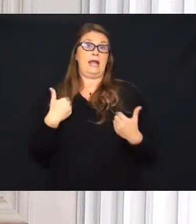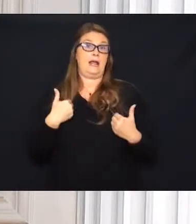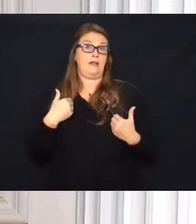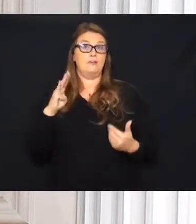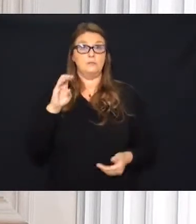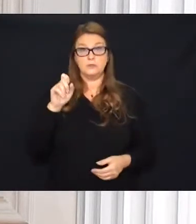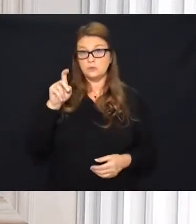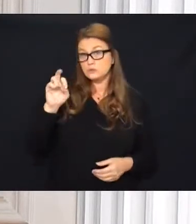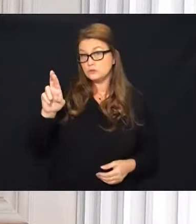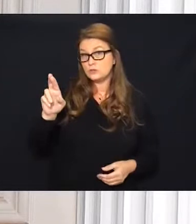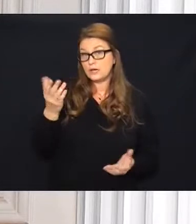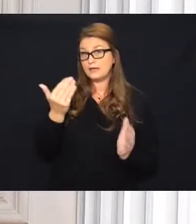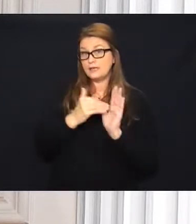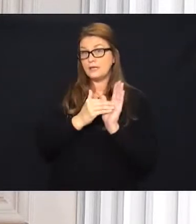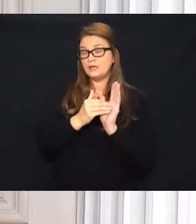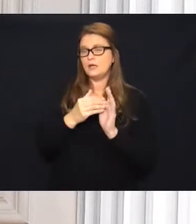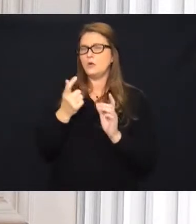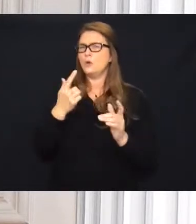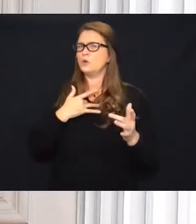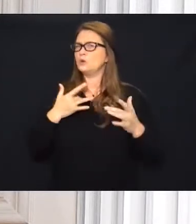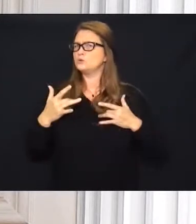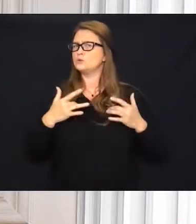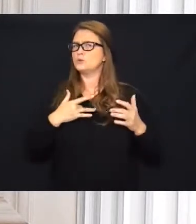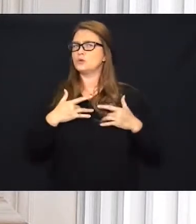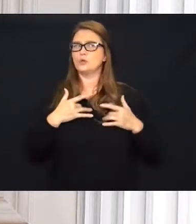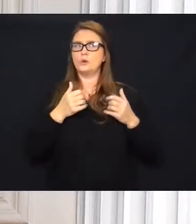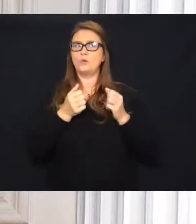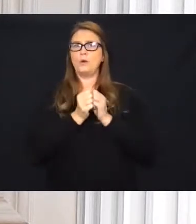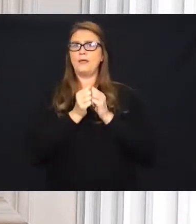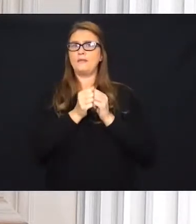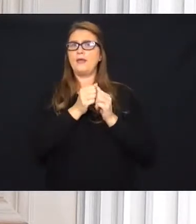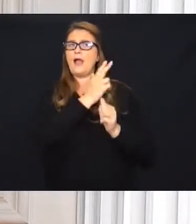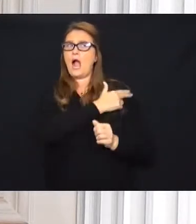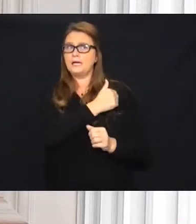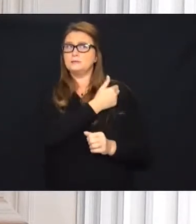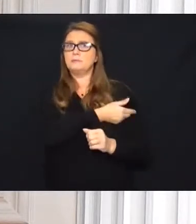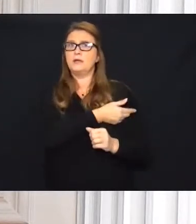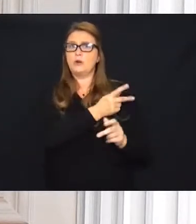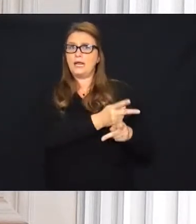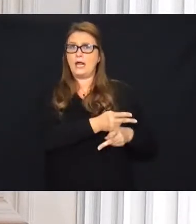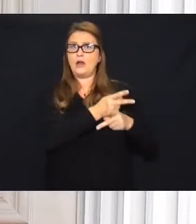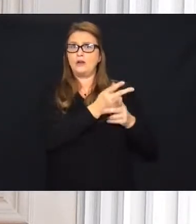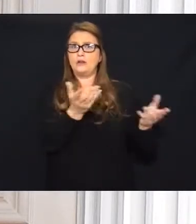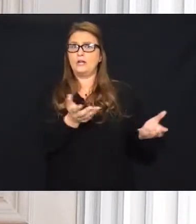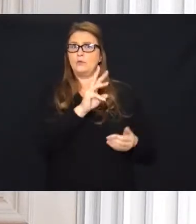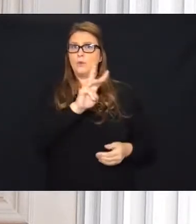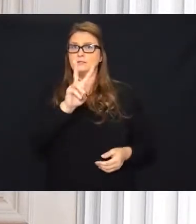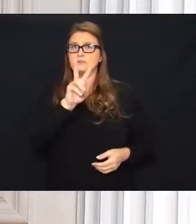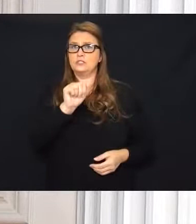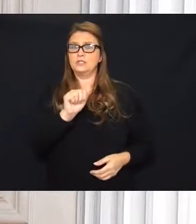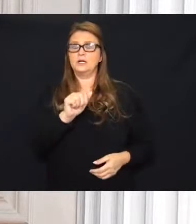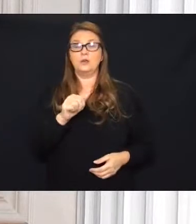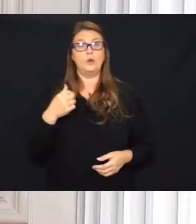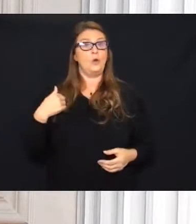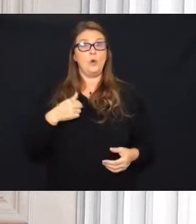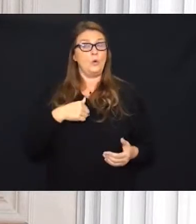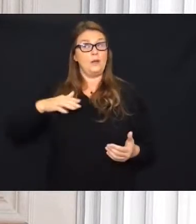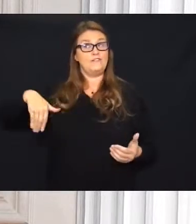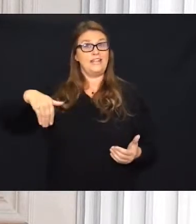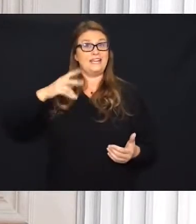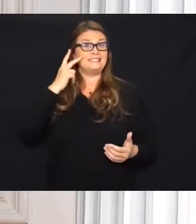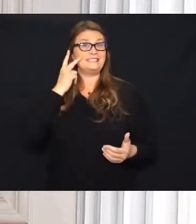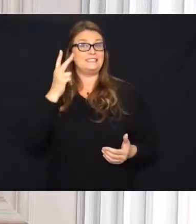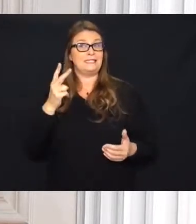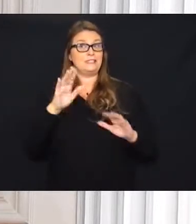and we are very worried about the increasing hospital numbers. In West Virginia, we have not seen a rise in hospital numbers